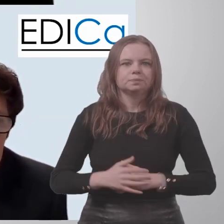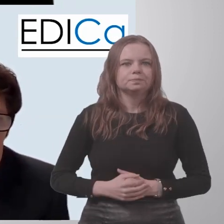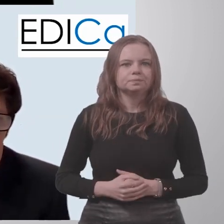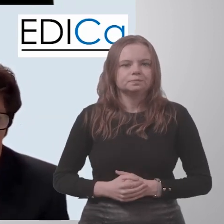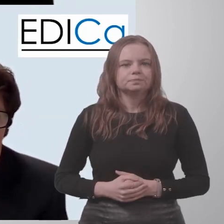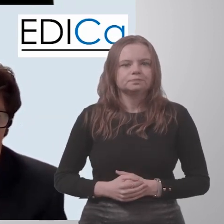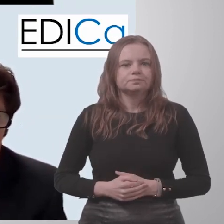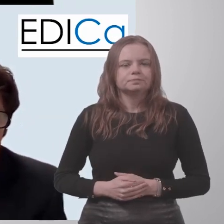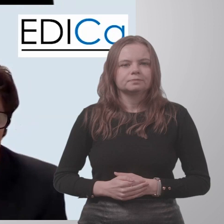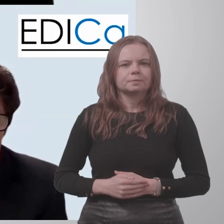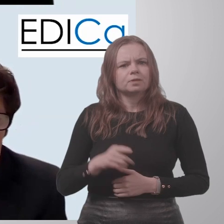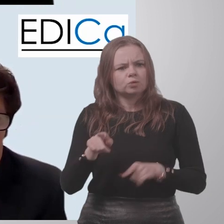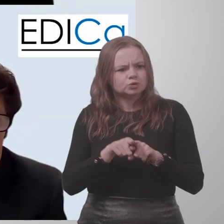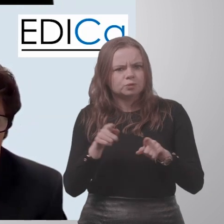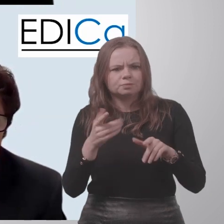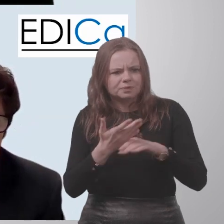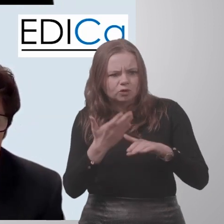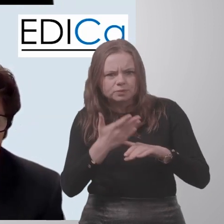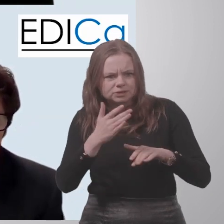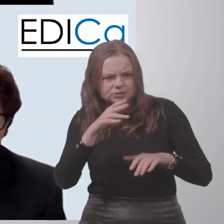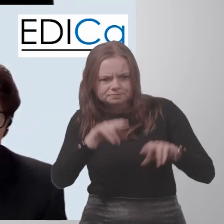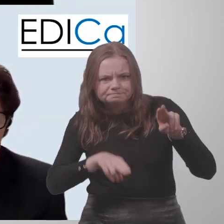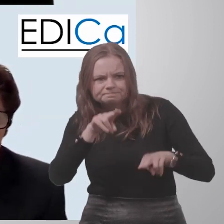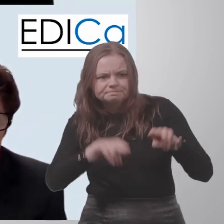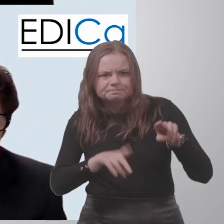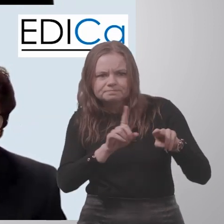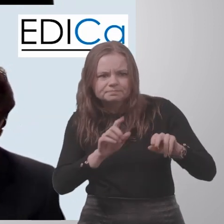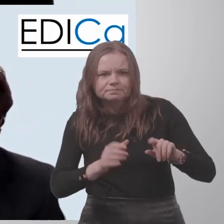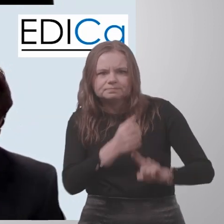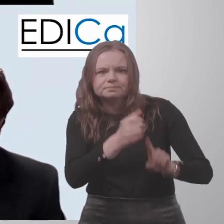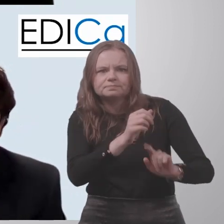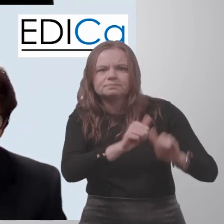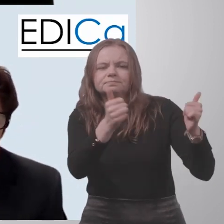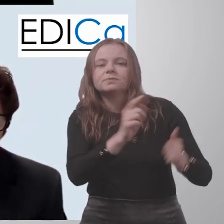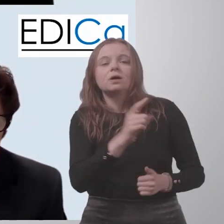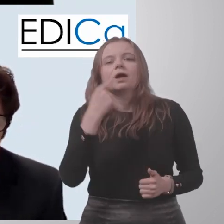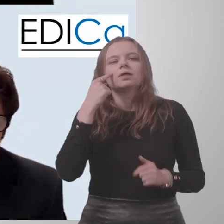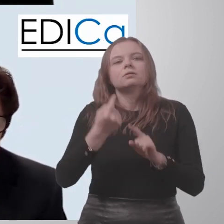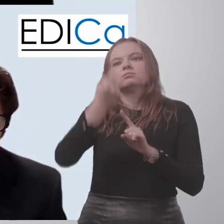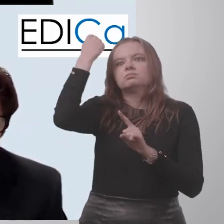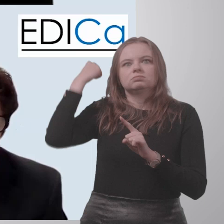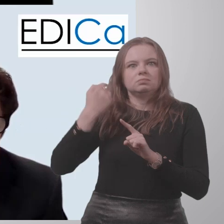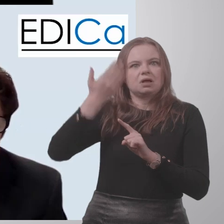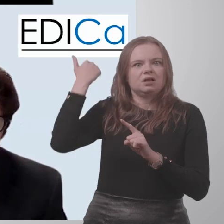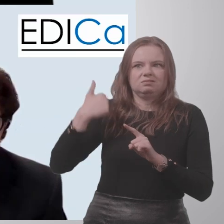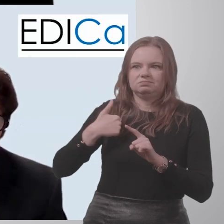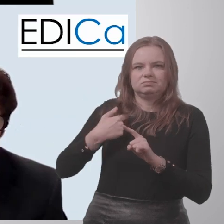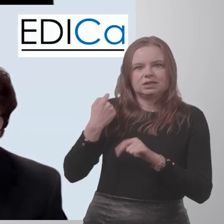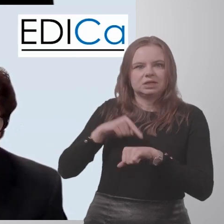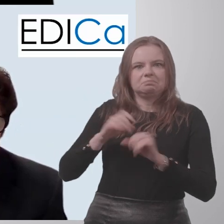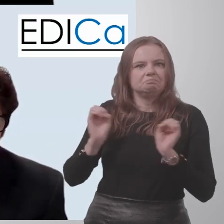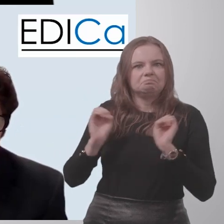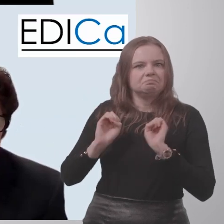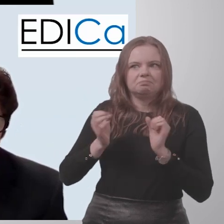range of performance metrics that play a part in that as well. I don't recall almost anything like that really being in existence around